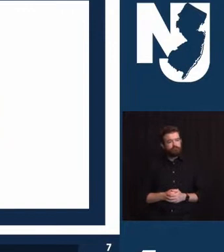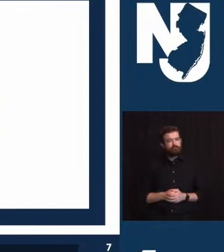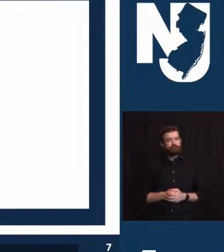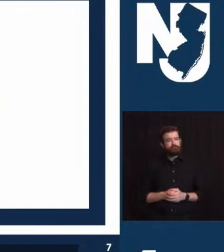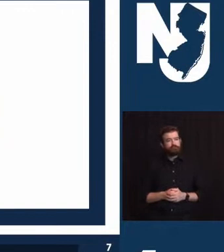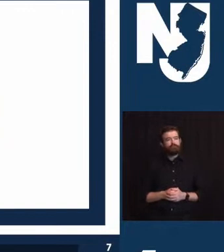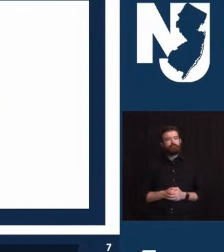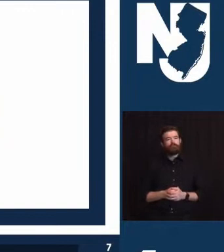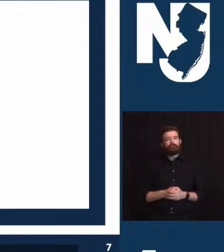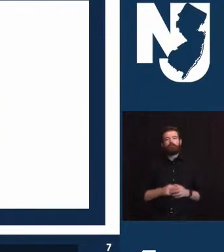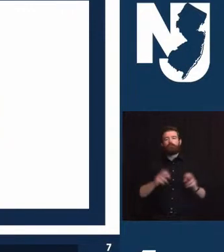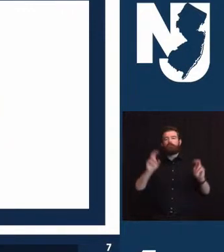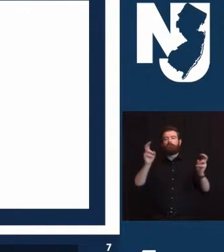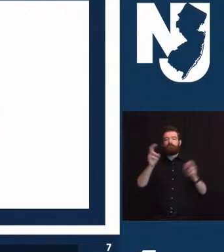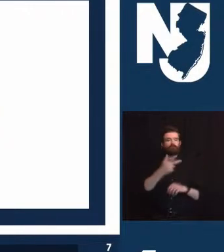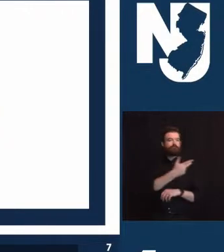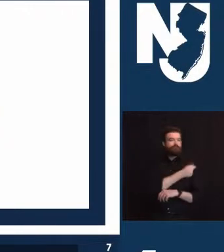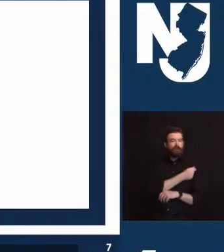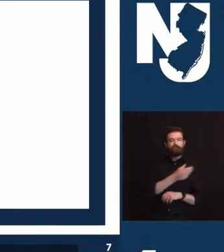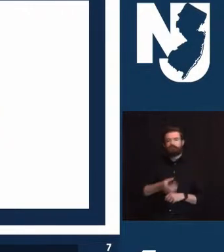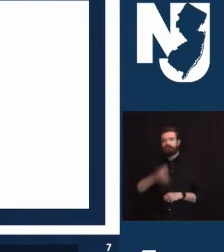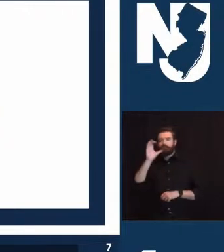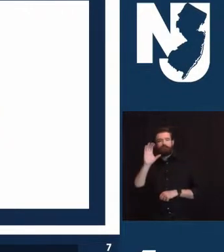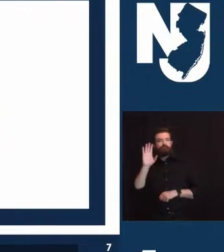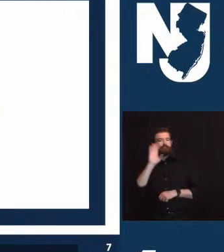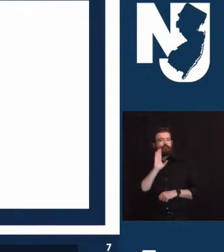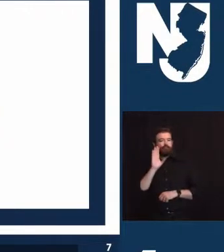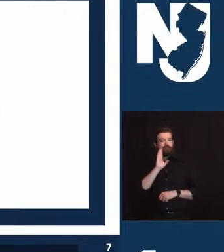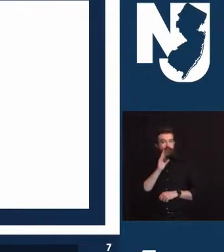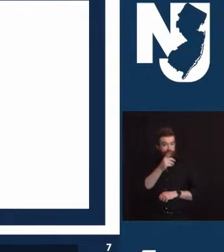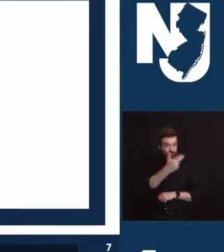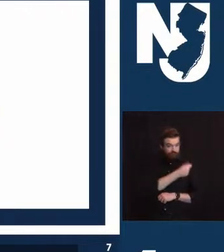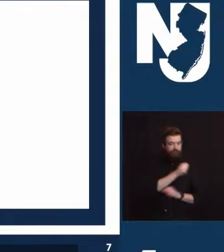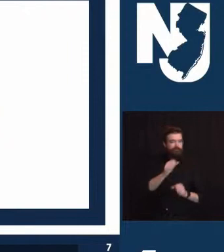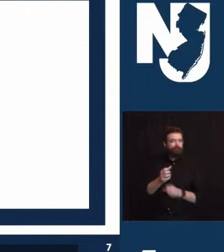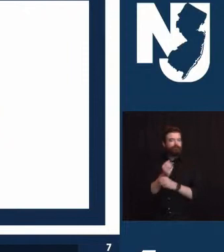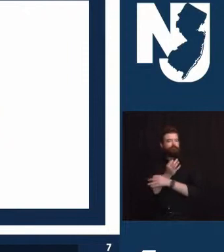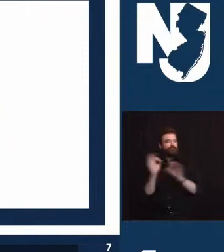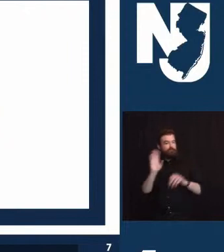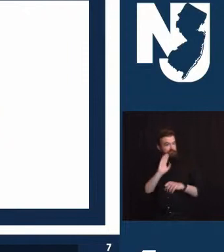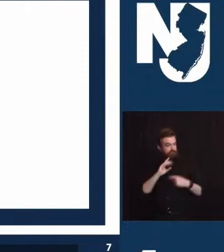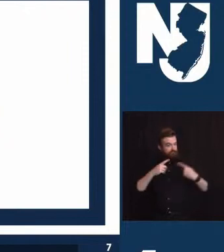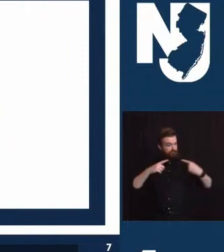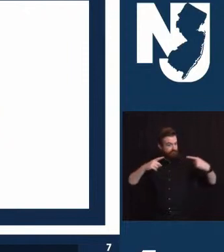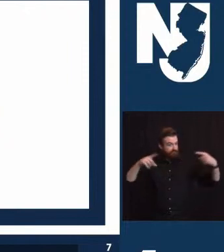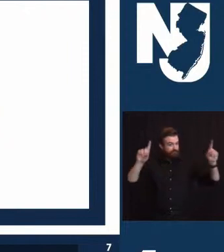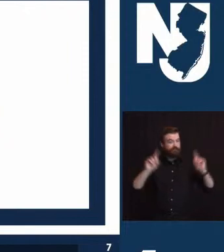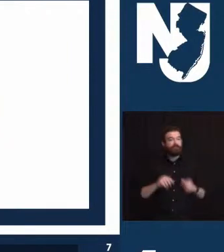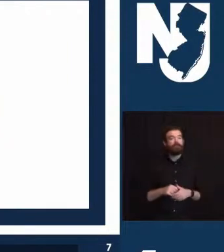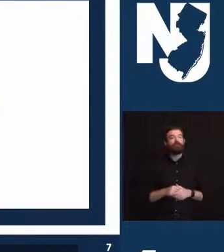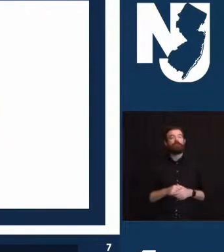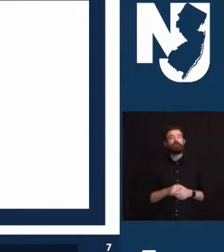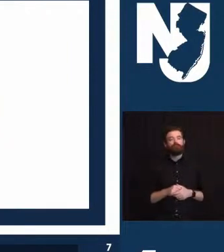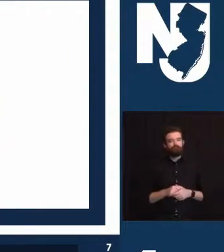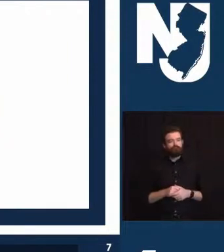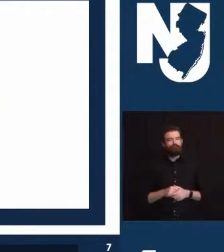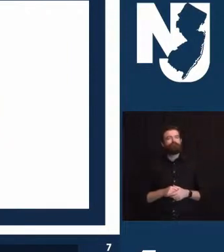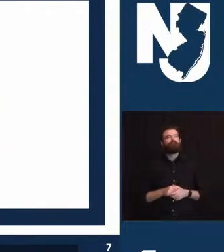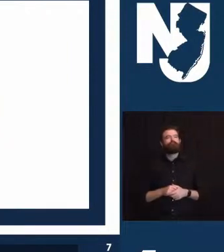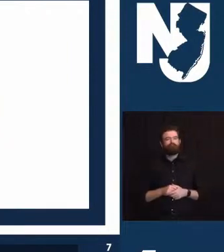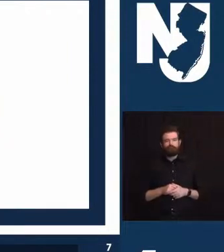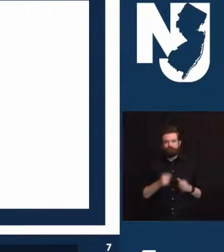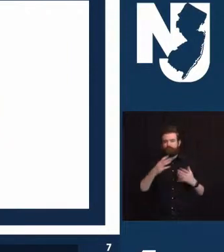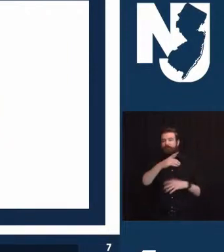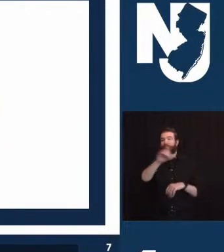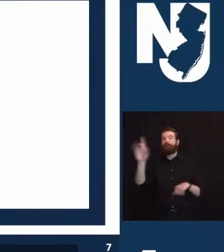forward. And we are delighted by the many other incentives that business owners are coming up with independently. Our team is also